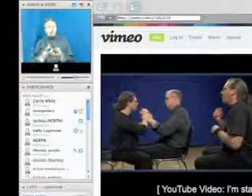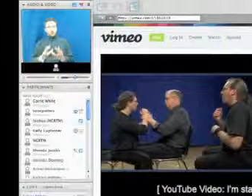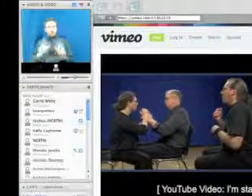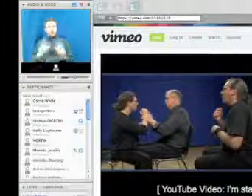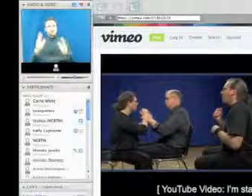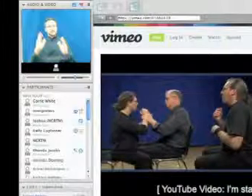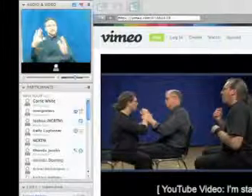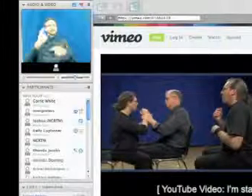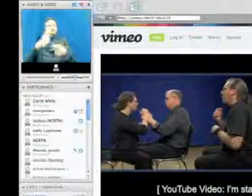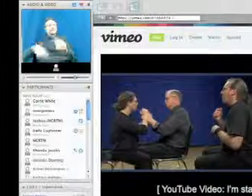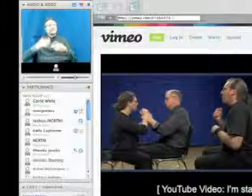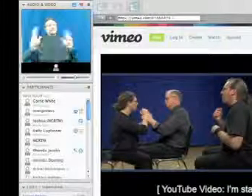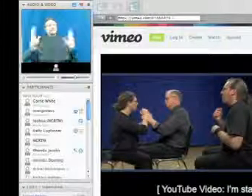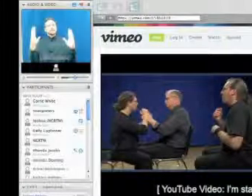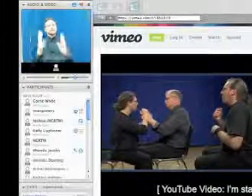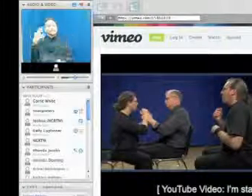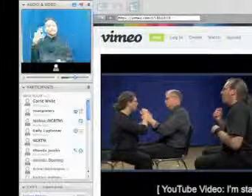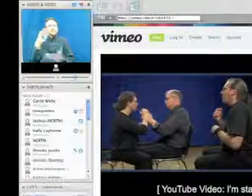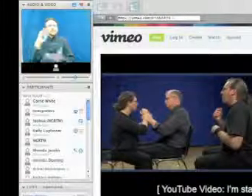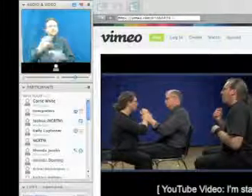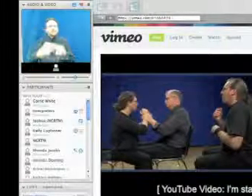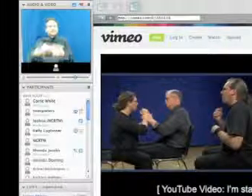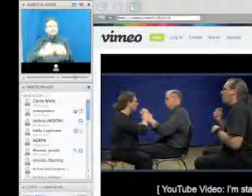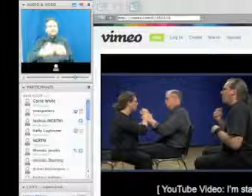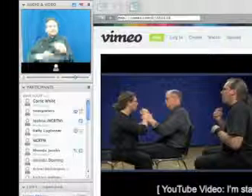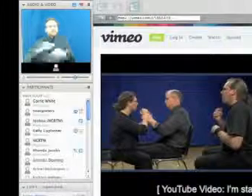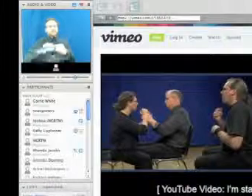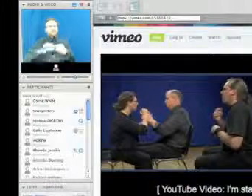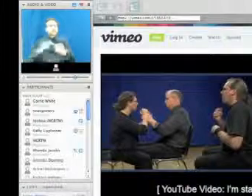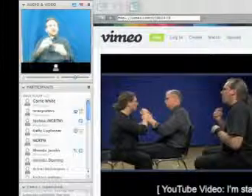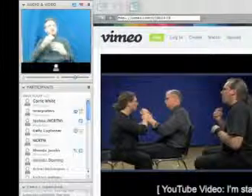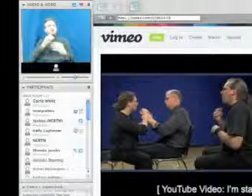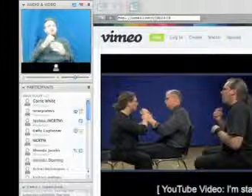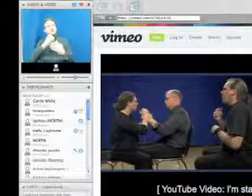Reminded her of limited languages proficiency clients.